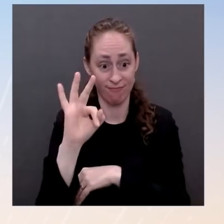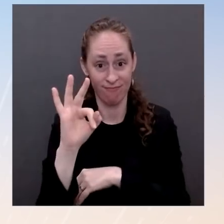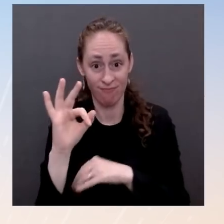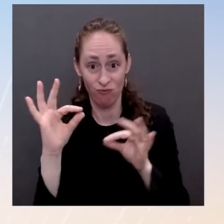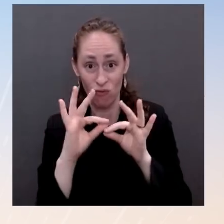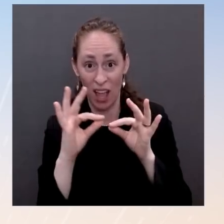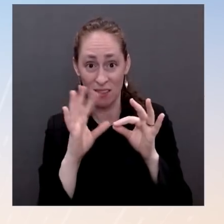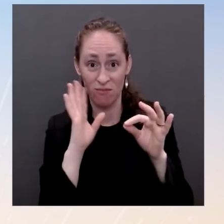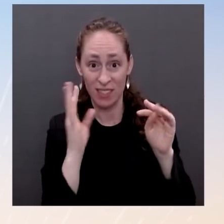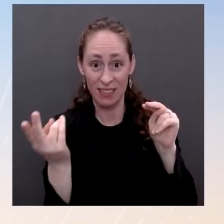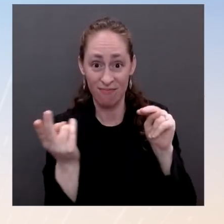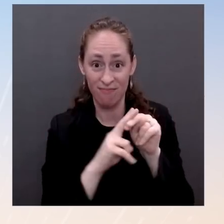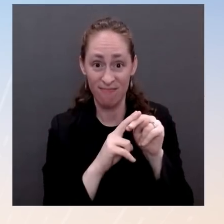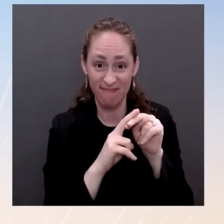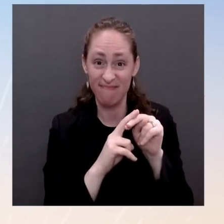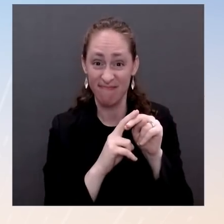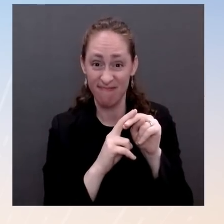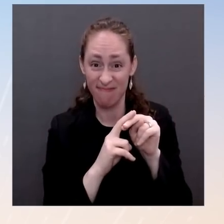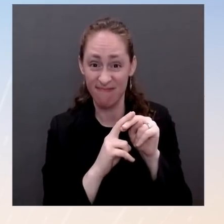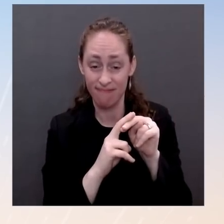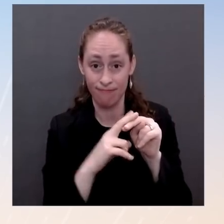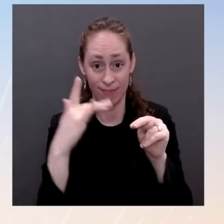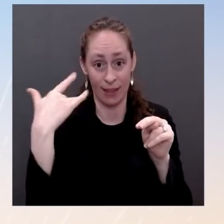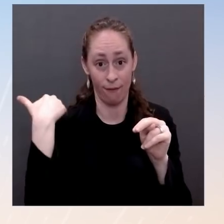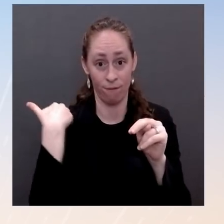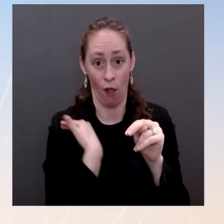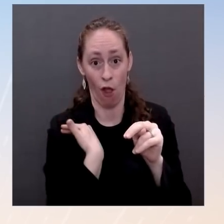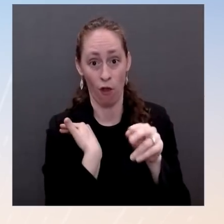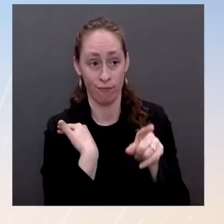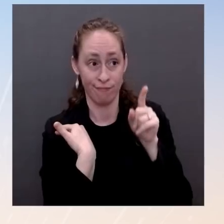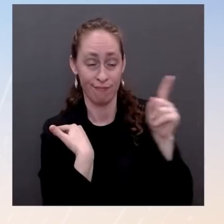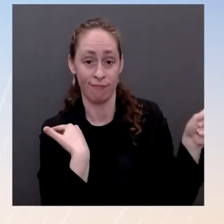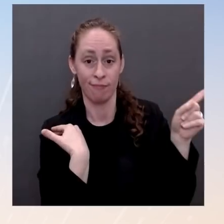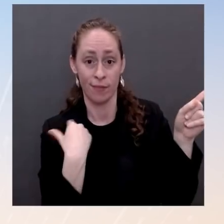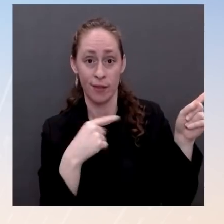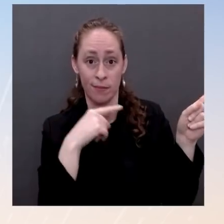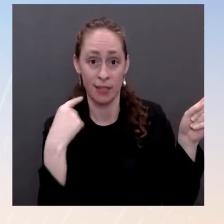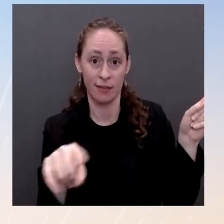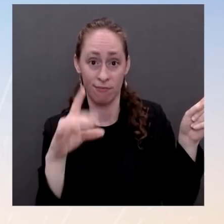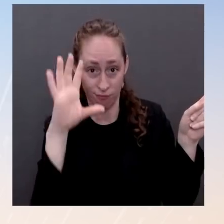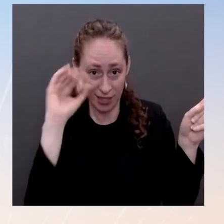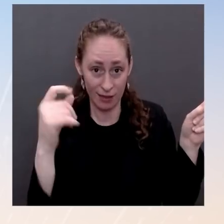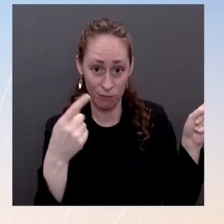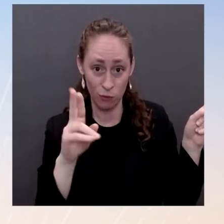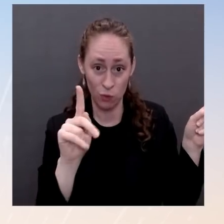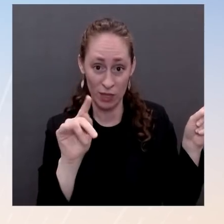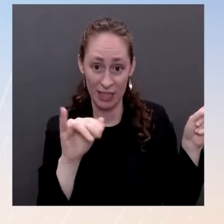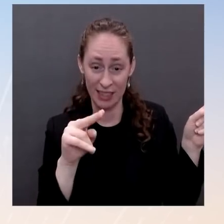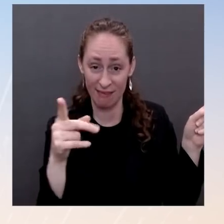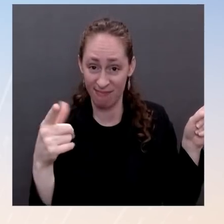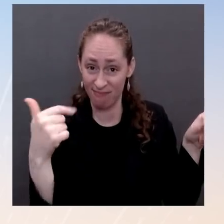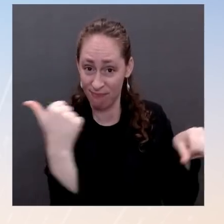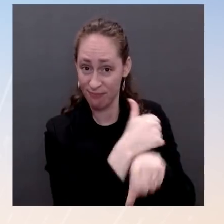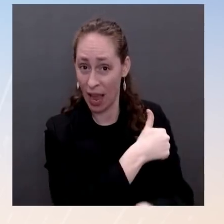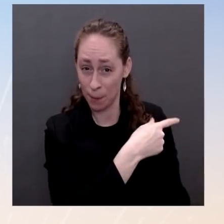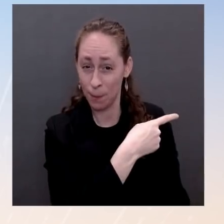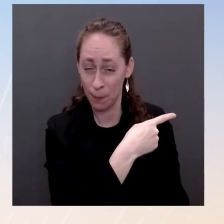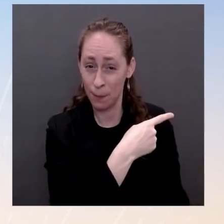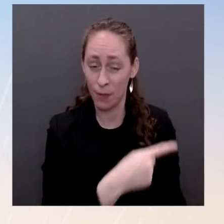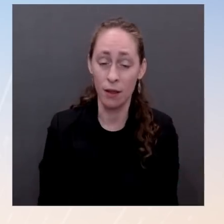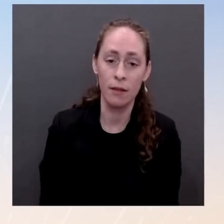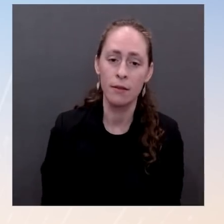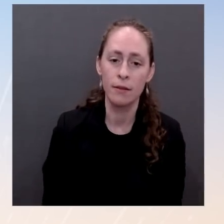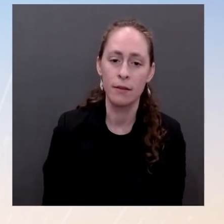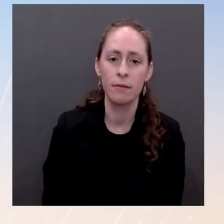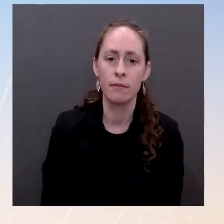blame for the current burst we've seen in higher prices? Well, the president wasn't making a market assessment or how the market moves. What he